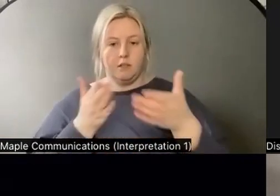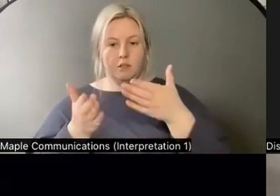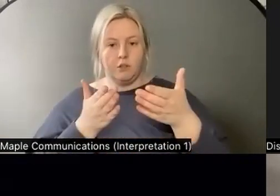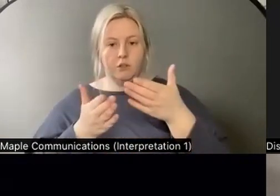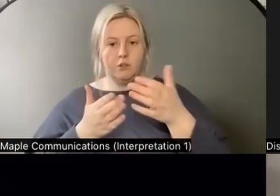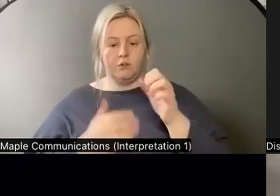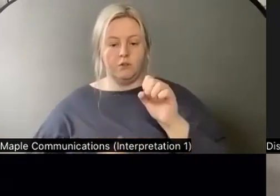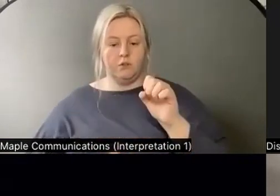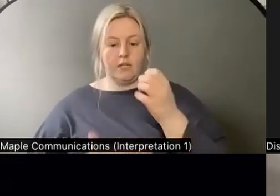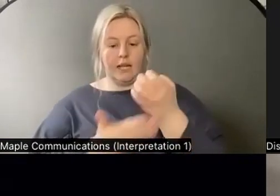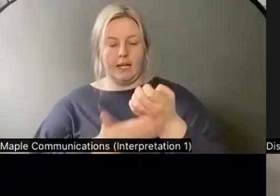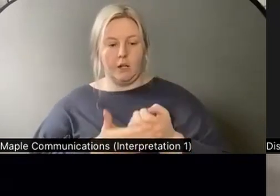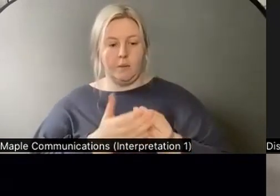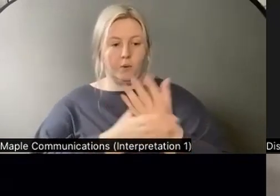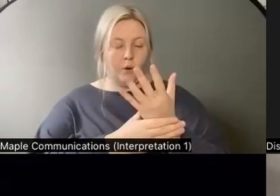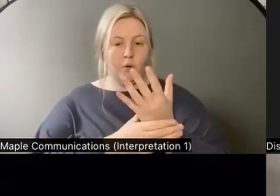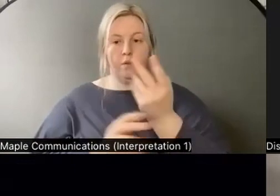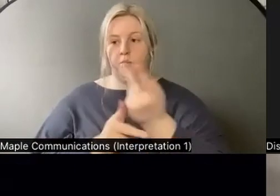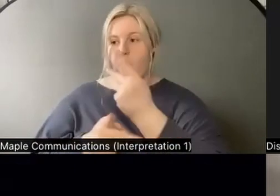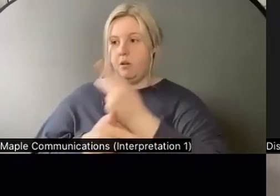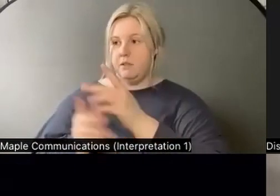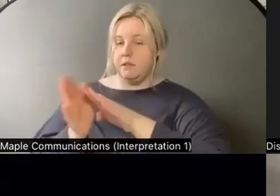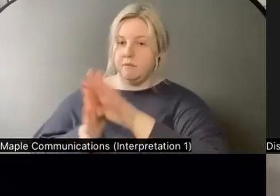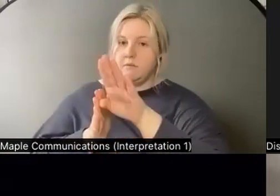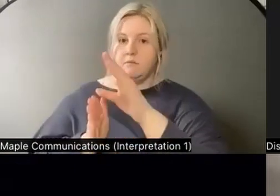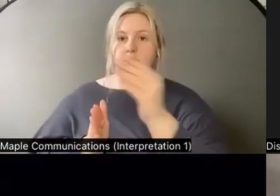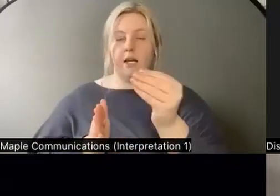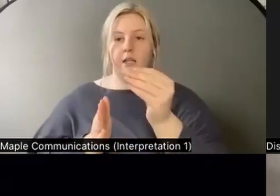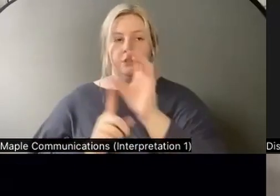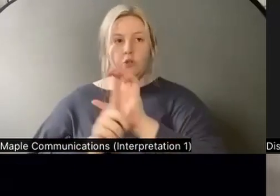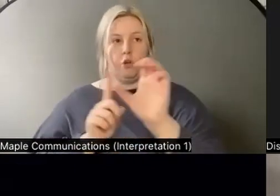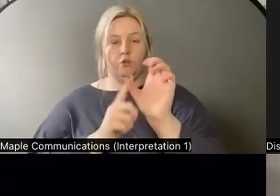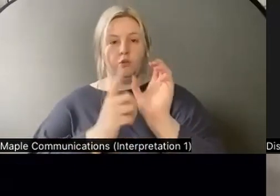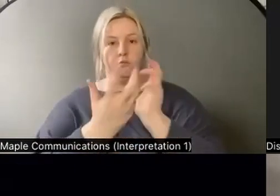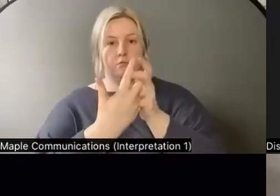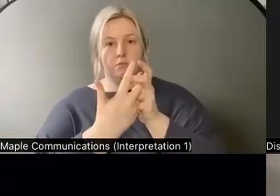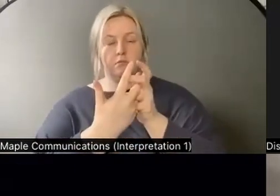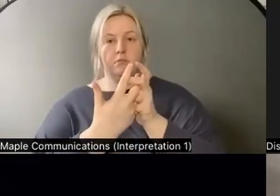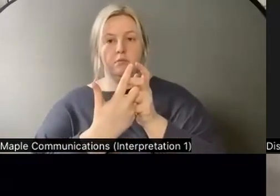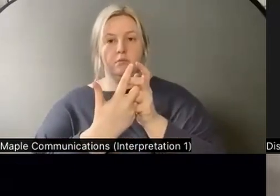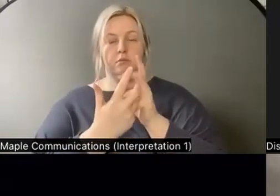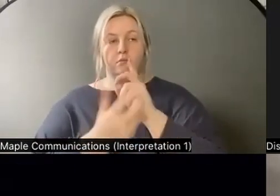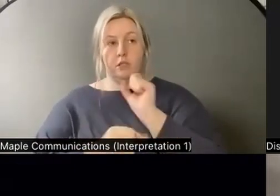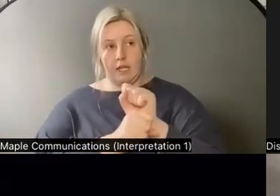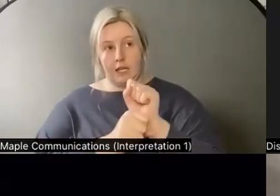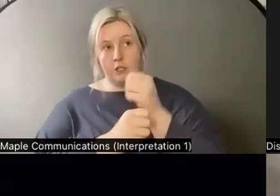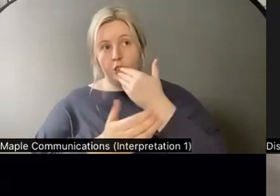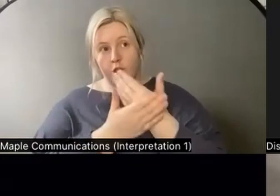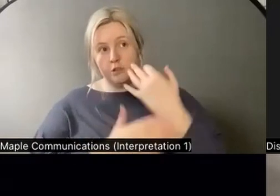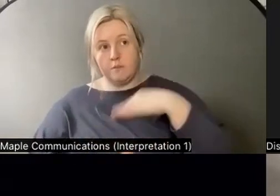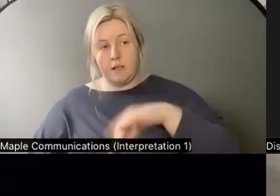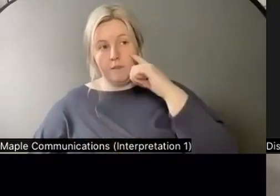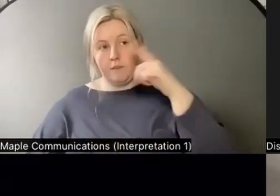increased productivity, and cultural conformity, irrespective of whether they are actually good for the individual and